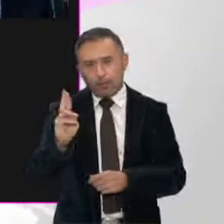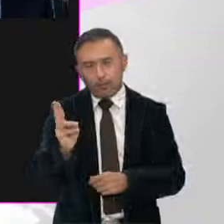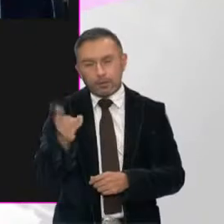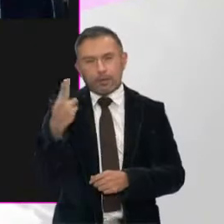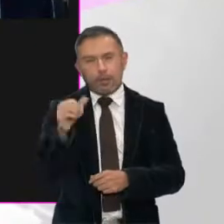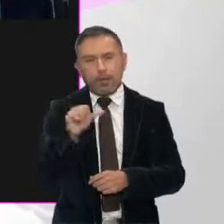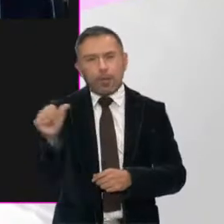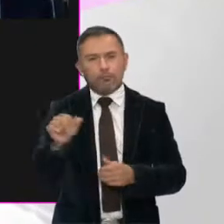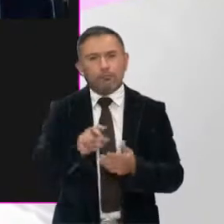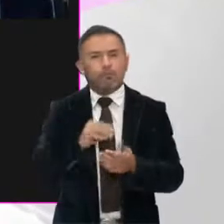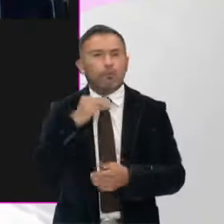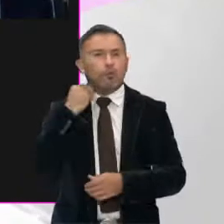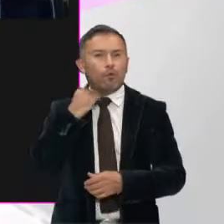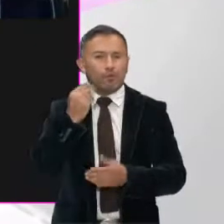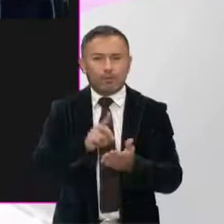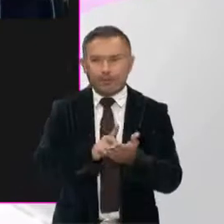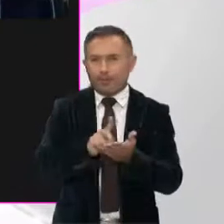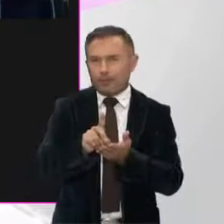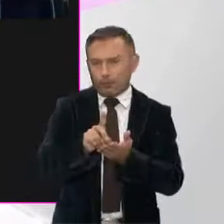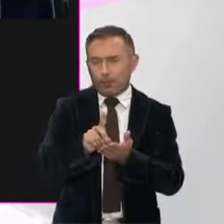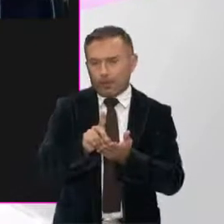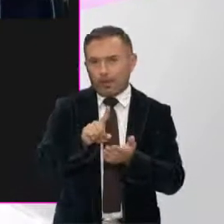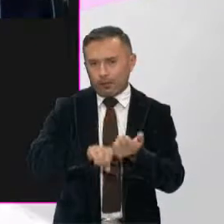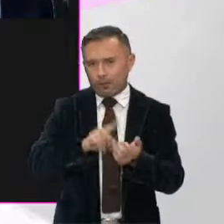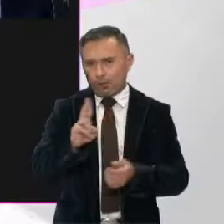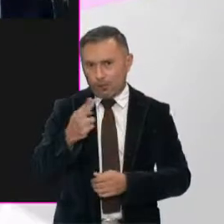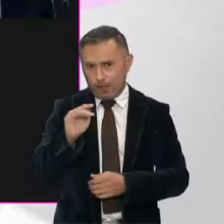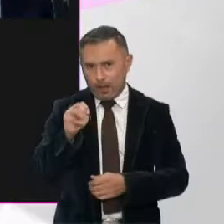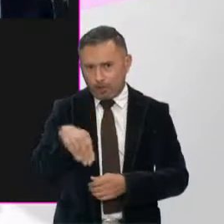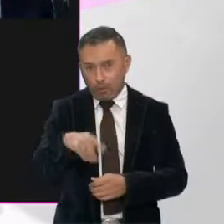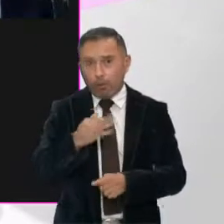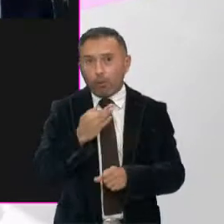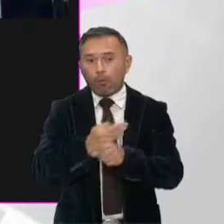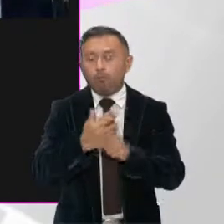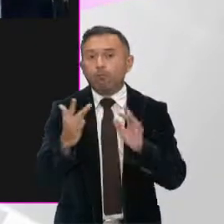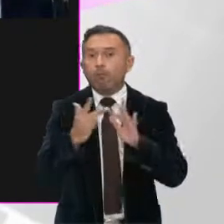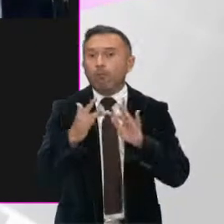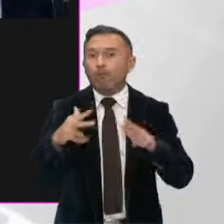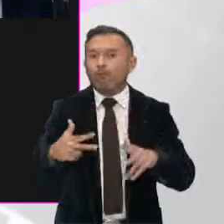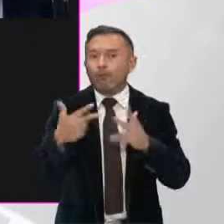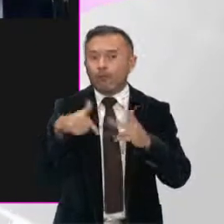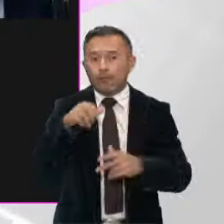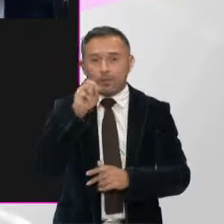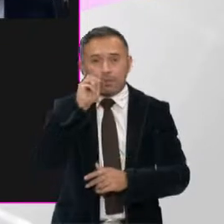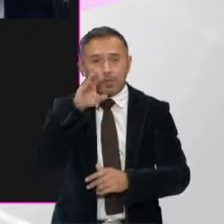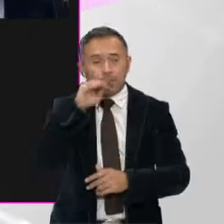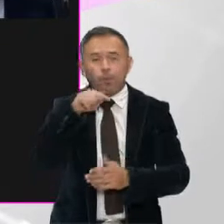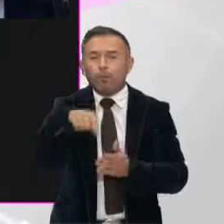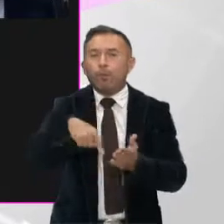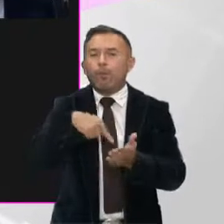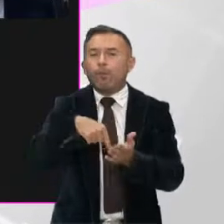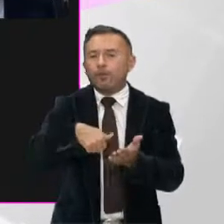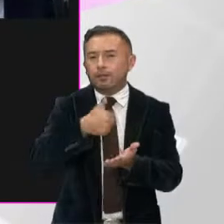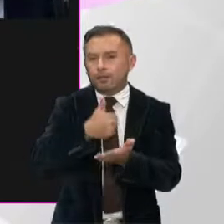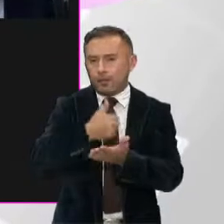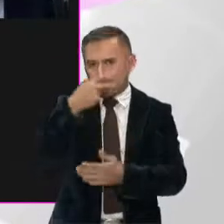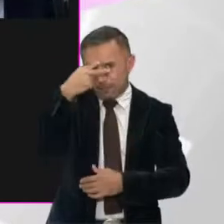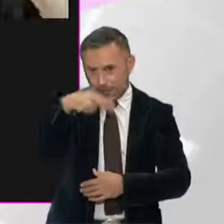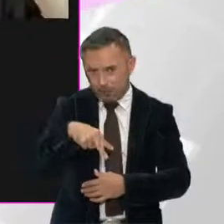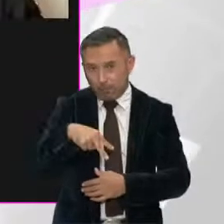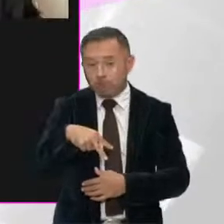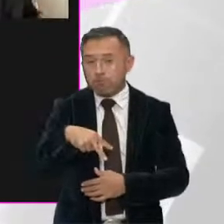Institute from the Law School of the Universidad Nacional Autónoma de México. We are